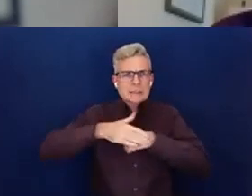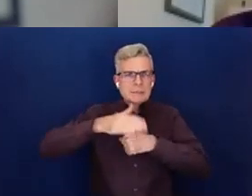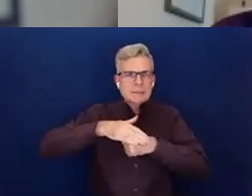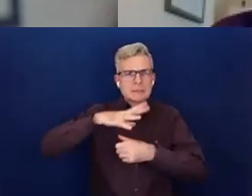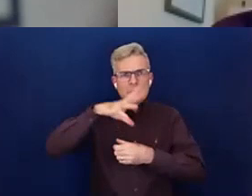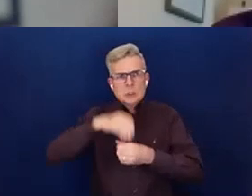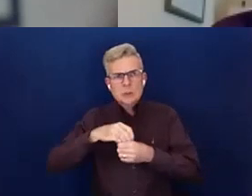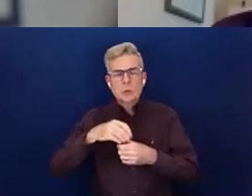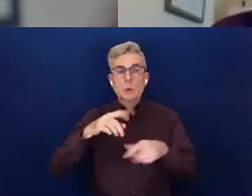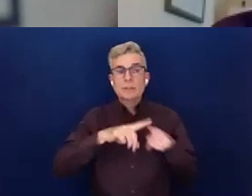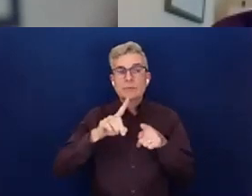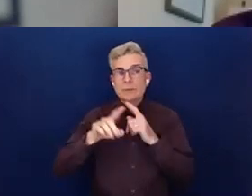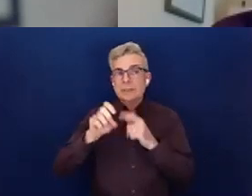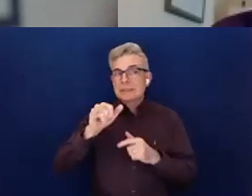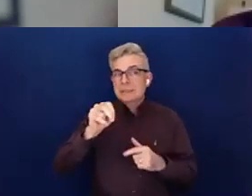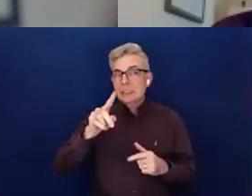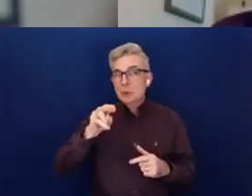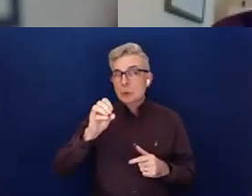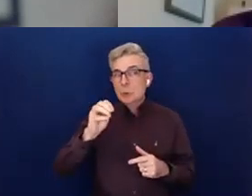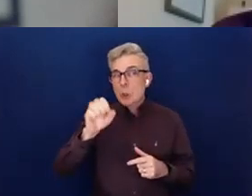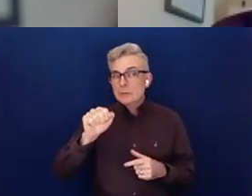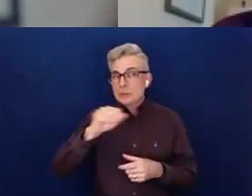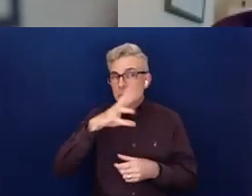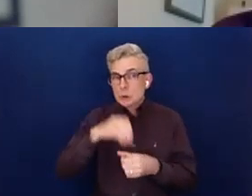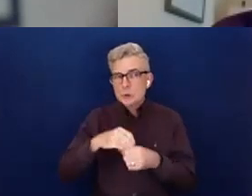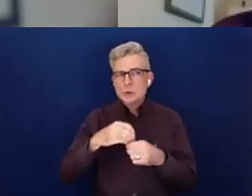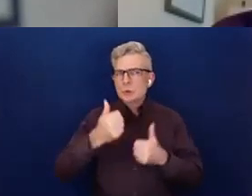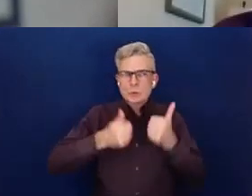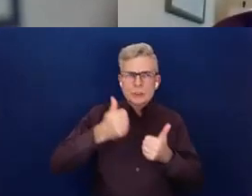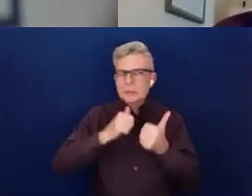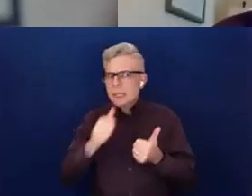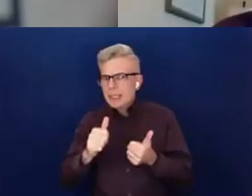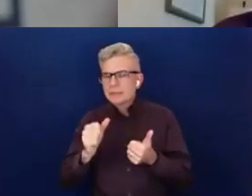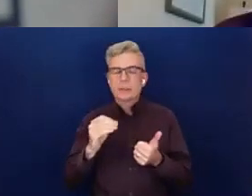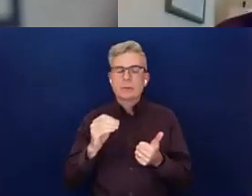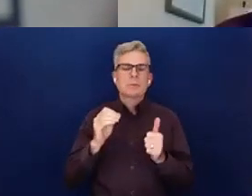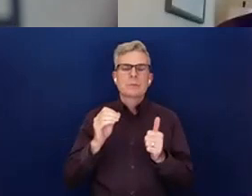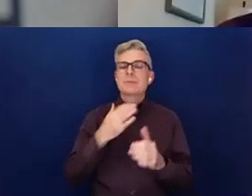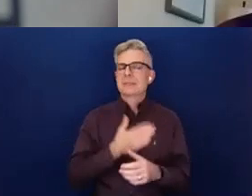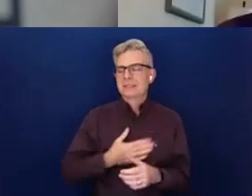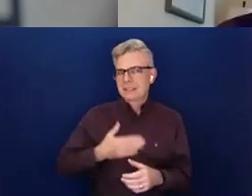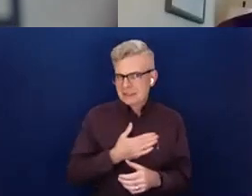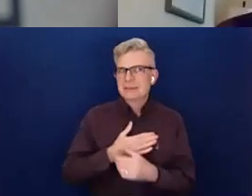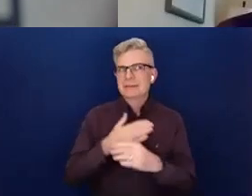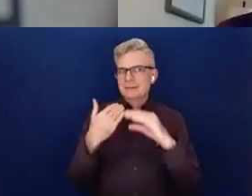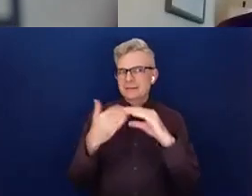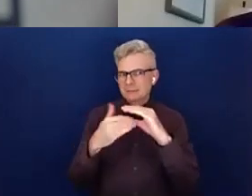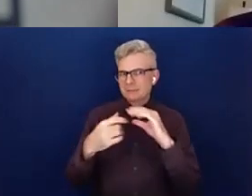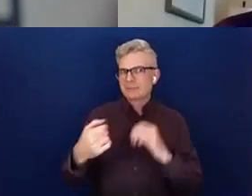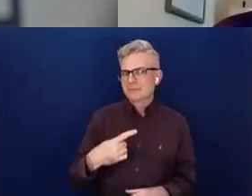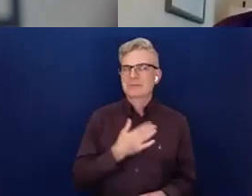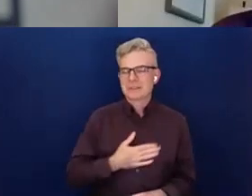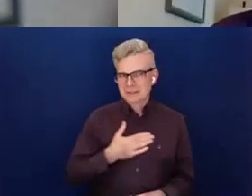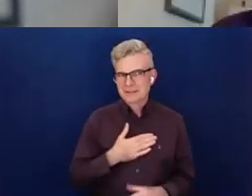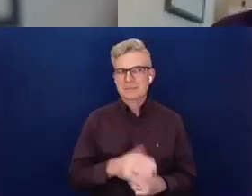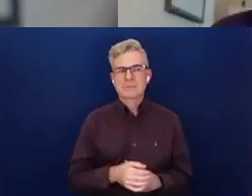much easier way to solve this problem. So I'd love to see an email from you if you don't mind. Okay, Dana, and you can definitely, or Dr. Goodlow, I'm sorry,